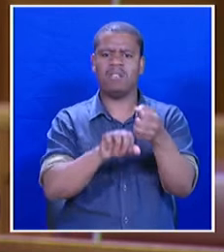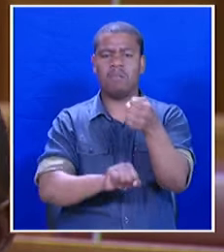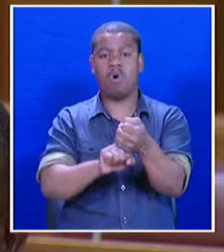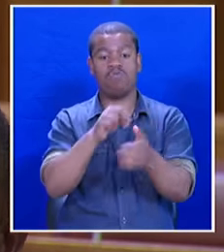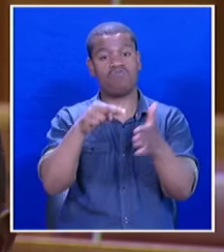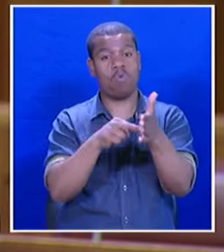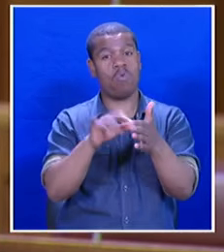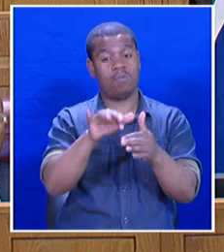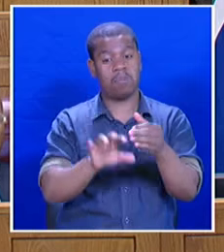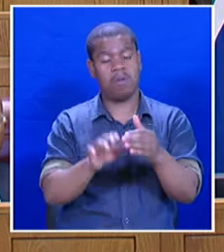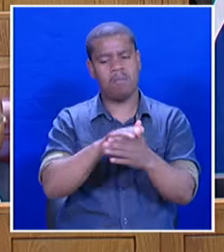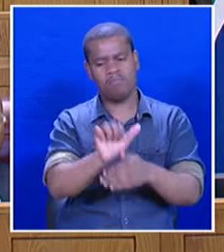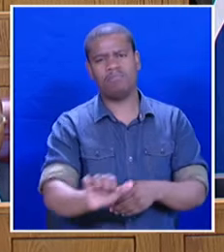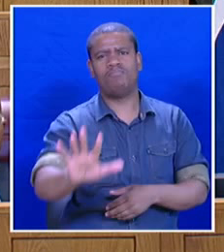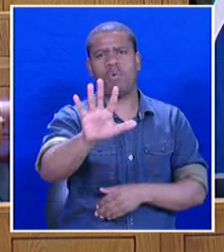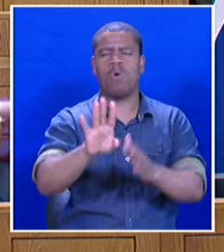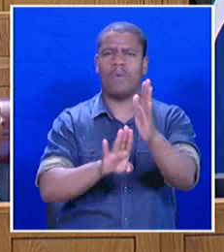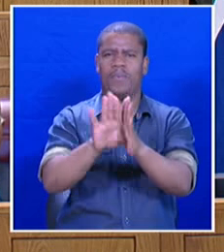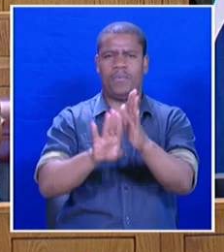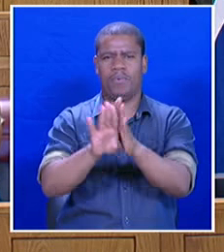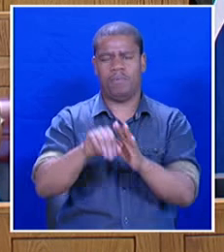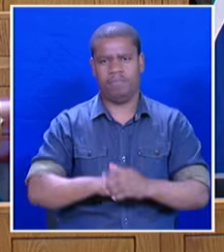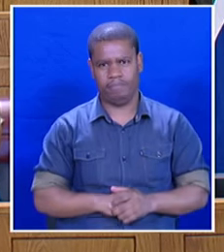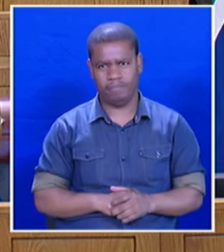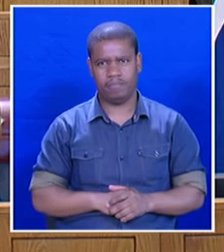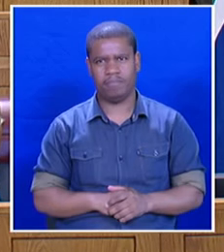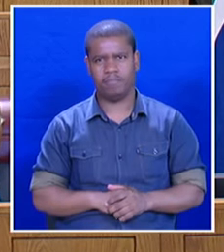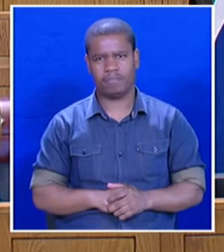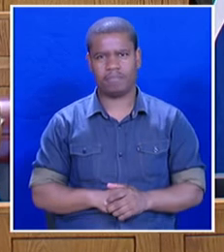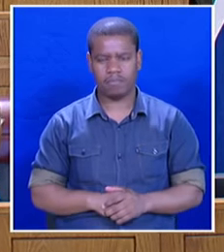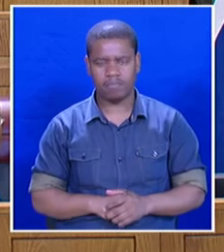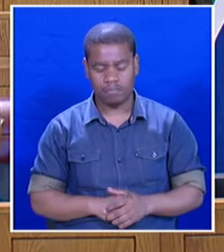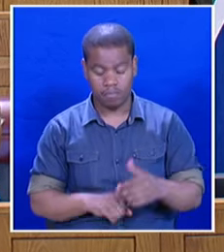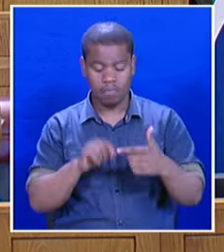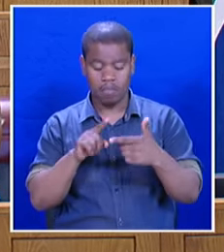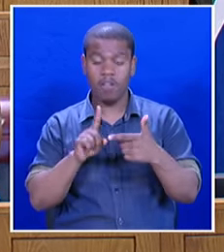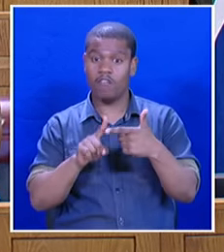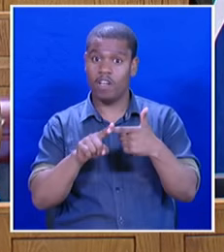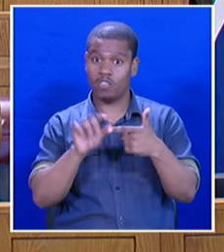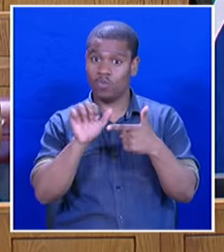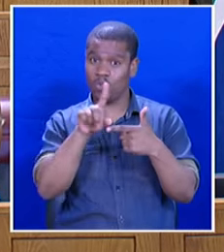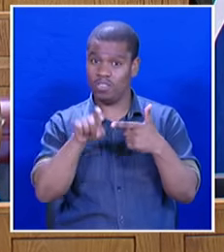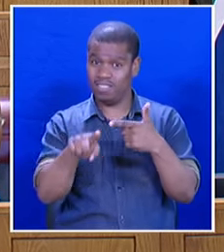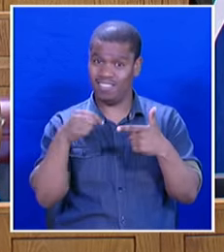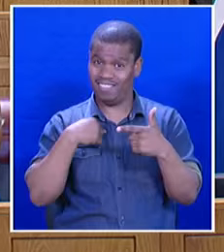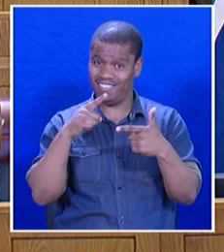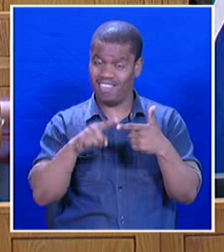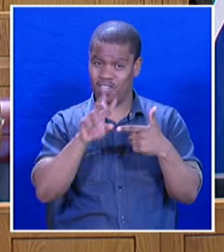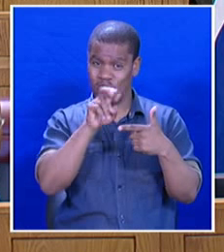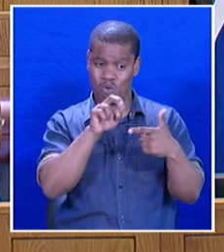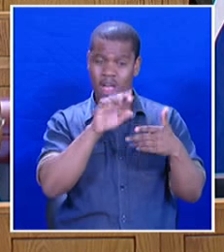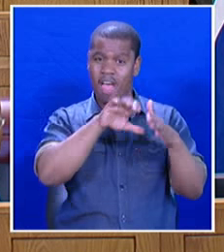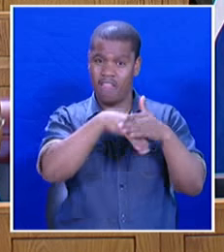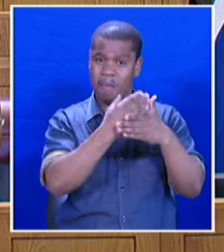was a smuggling of a question on NEPAD and the African Renaissance. And the Deputy